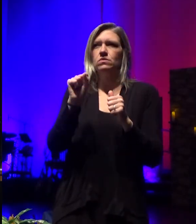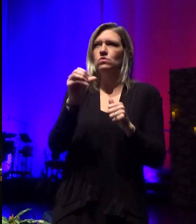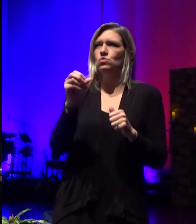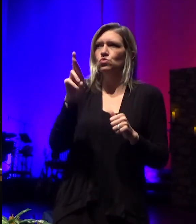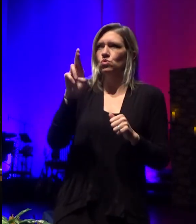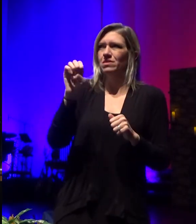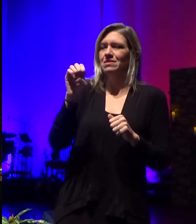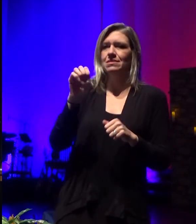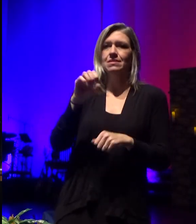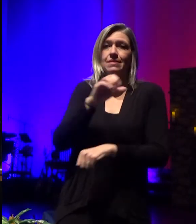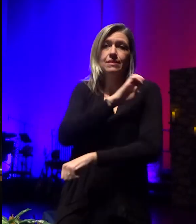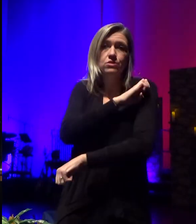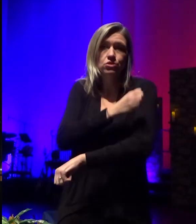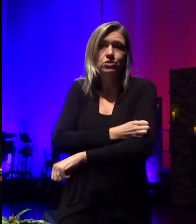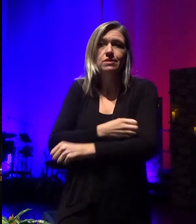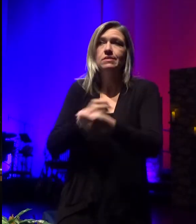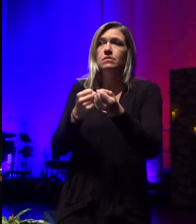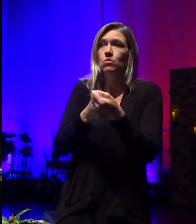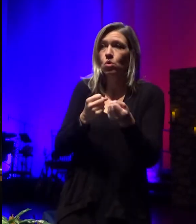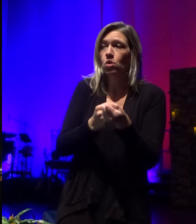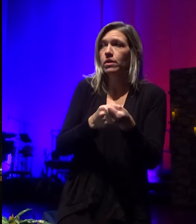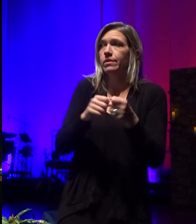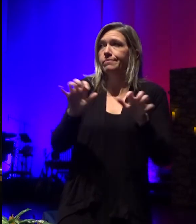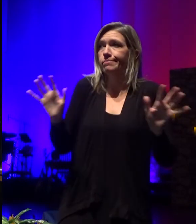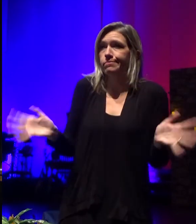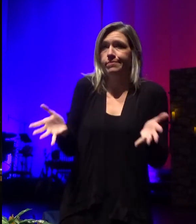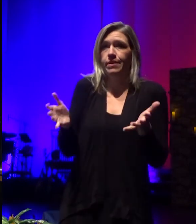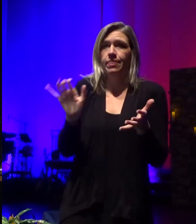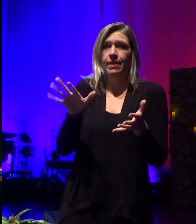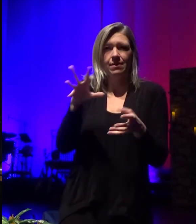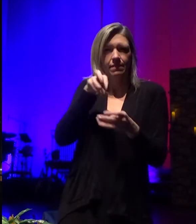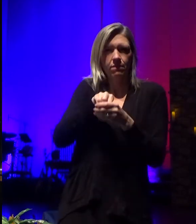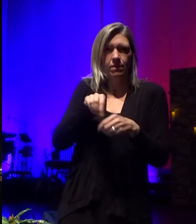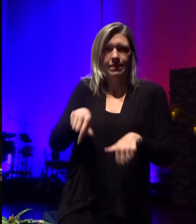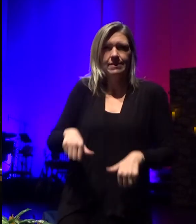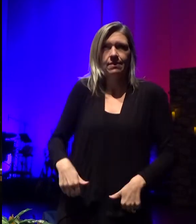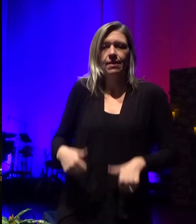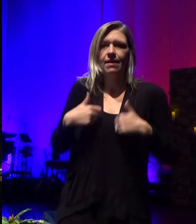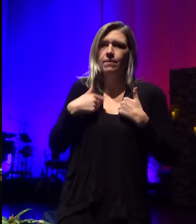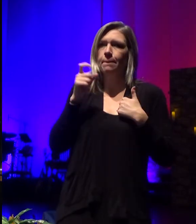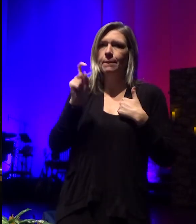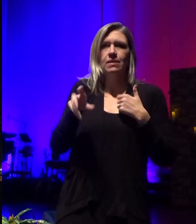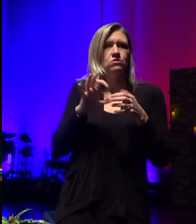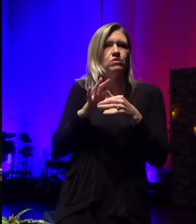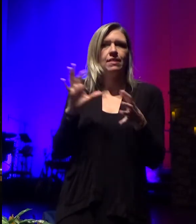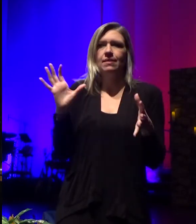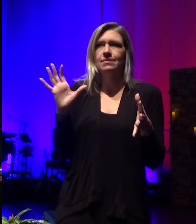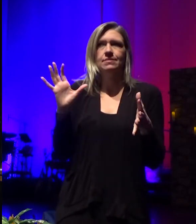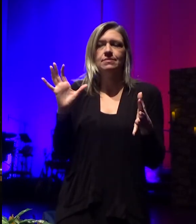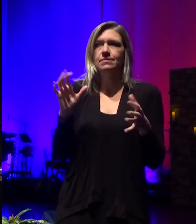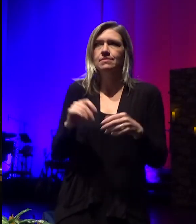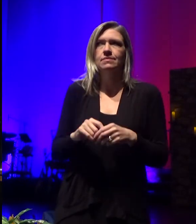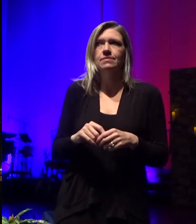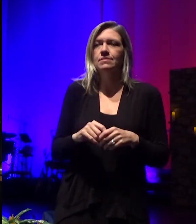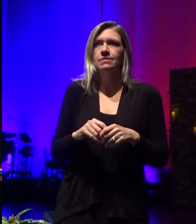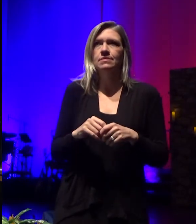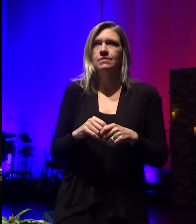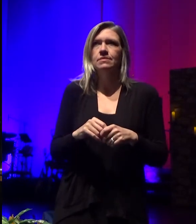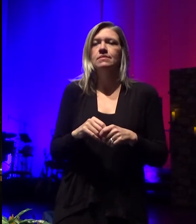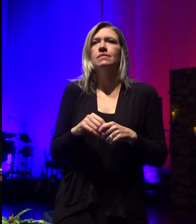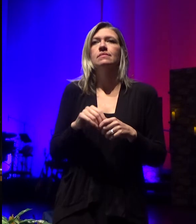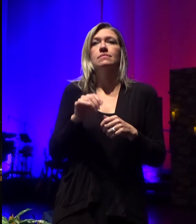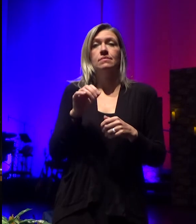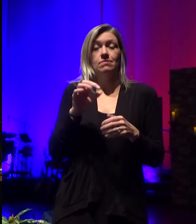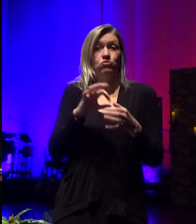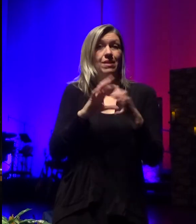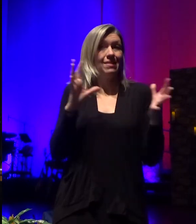support, elevation that propels us in this life must be released, that we might know